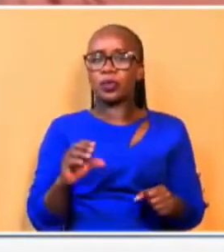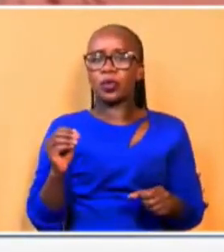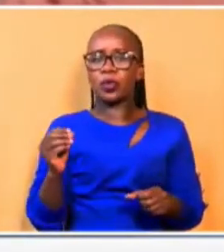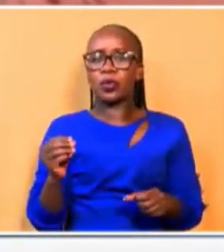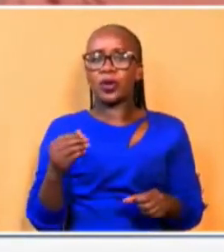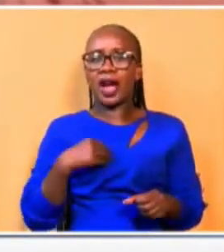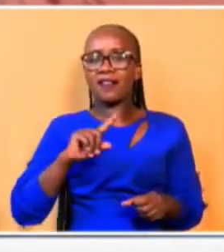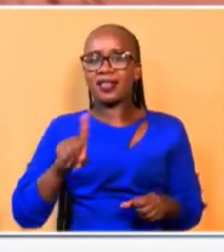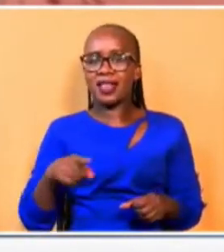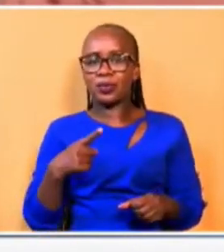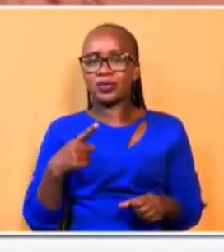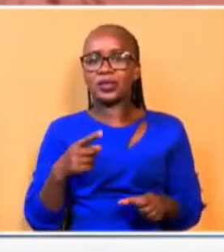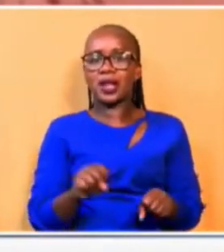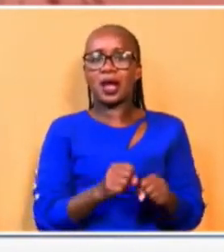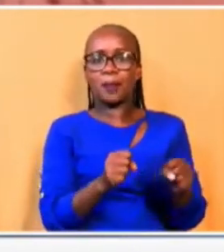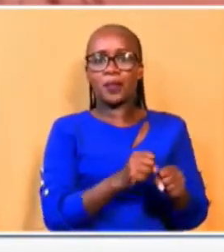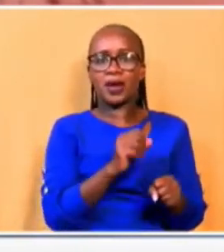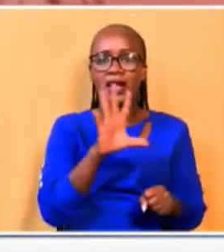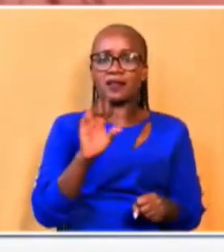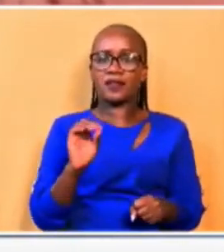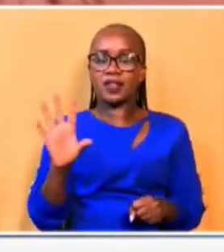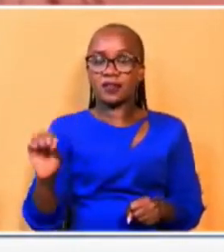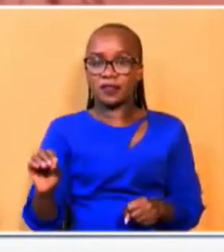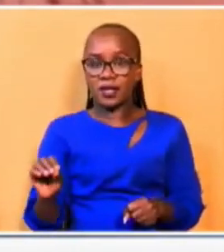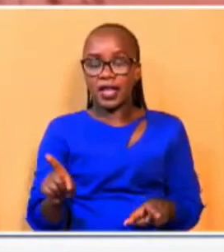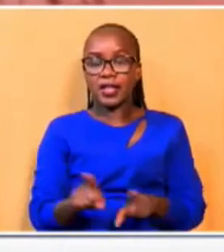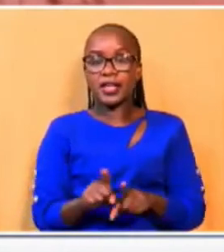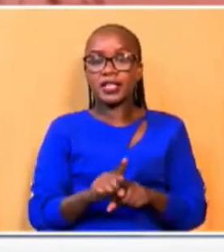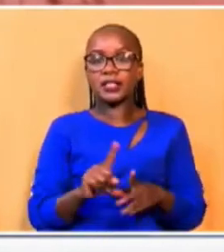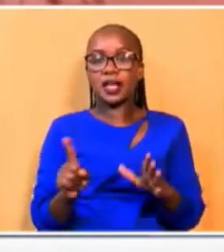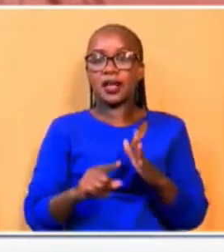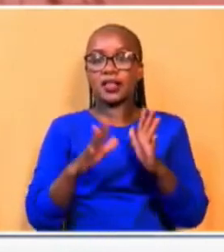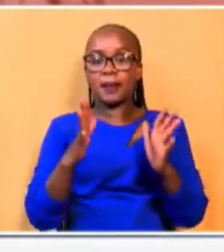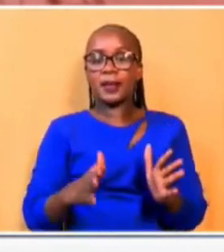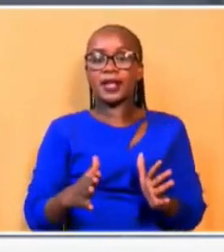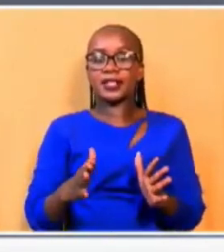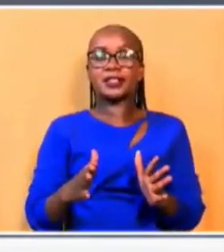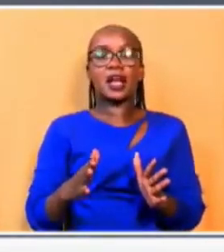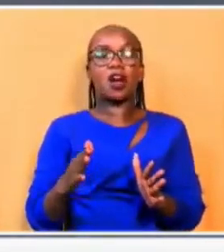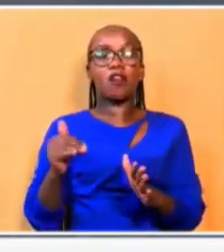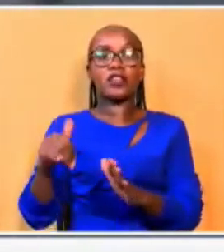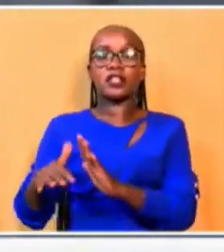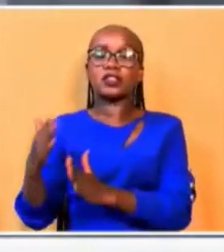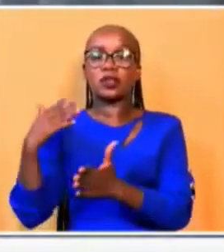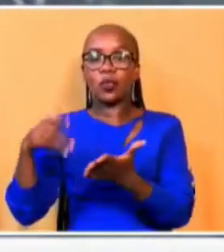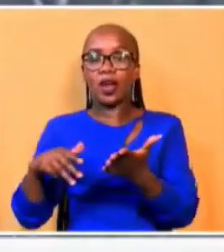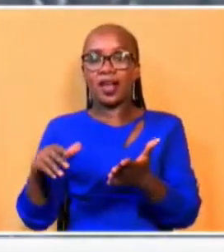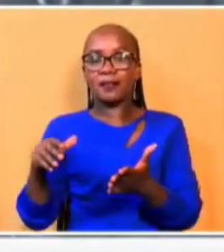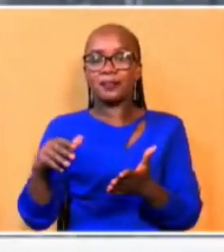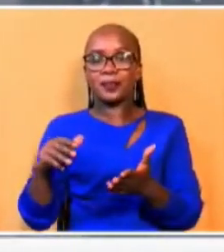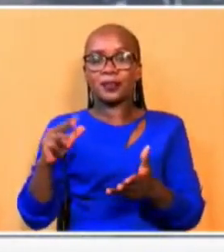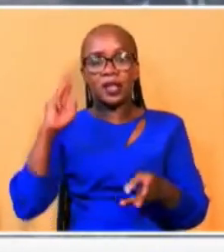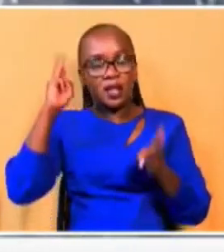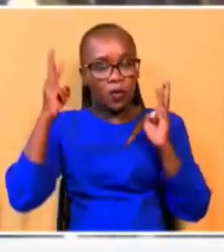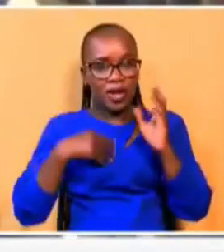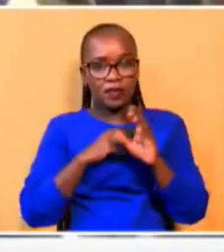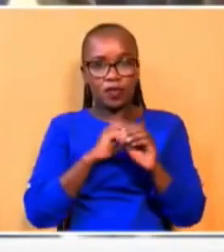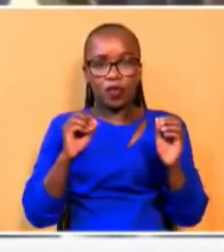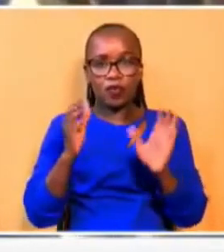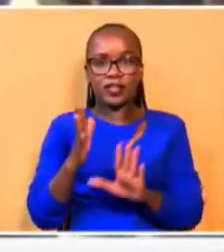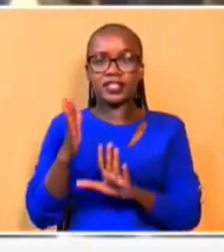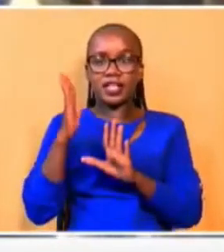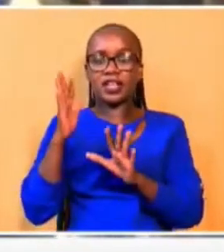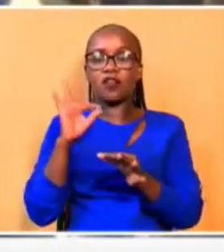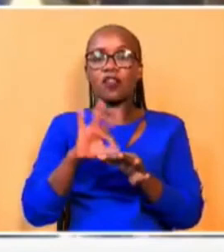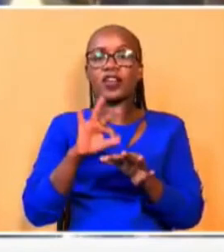carrying thousands of shillings broken in 50 shilling notes? Hata hivyo, Waziri Matiang'i ameeleza kutokuwa na wasiwasi wowote kwa usalama kwenye